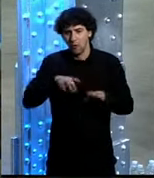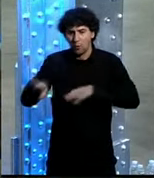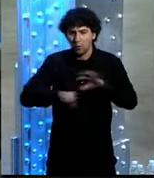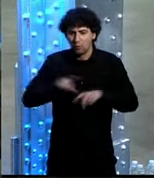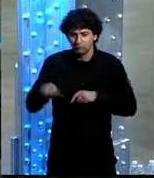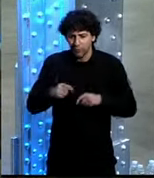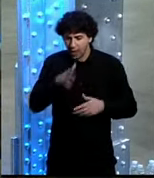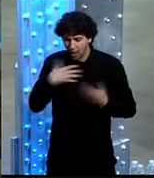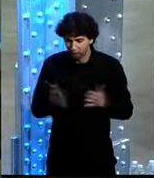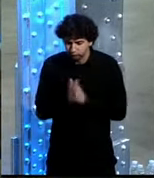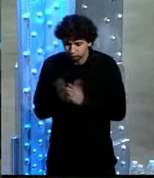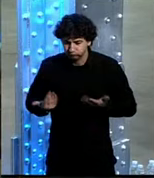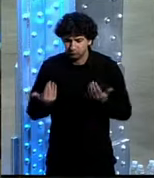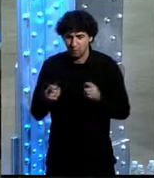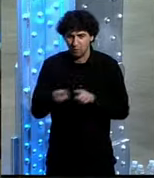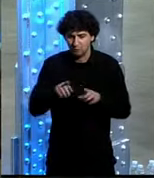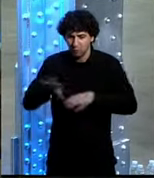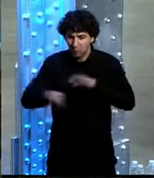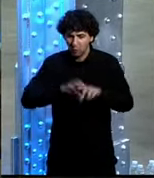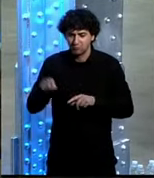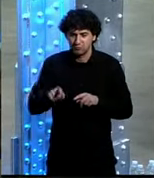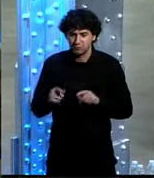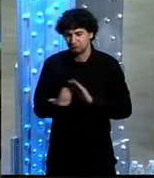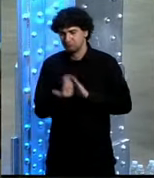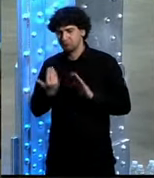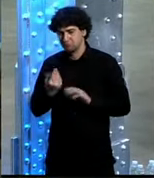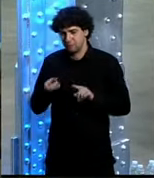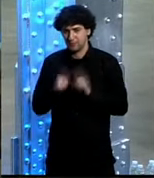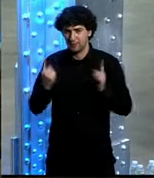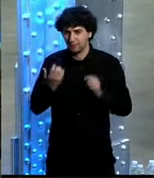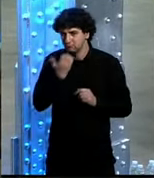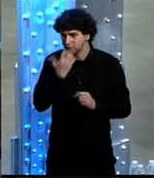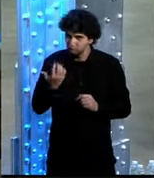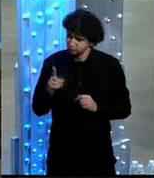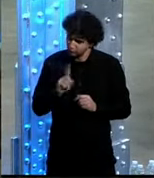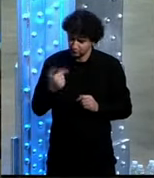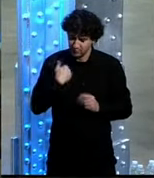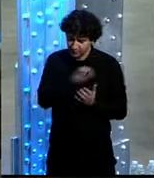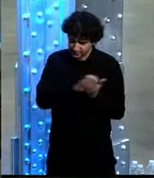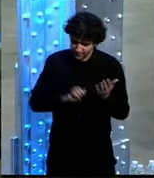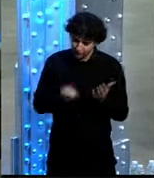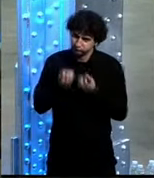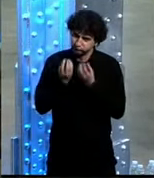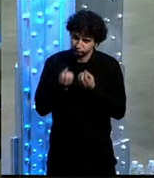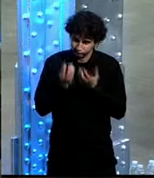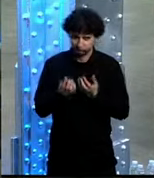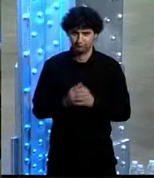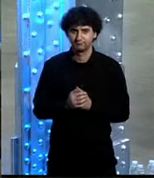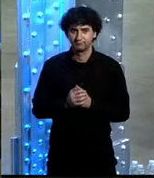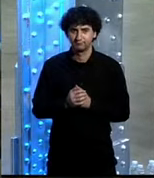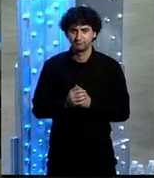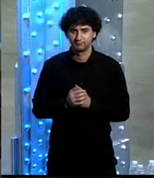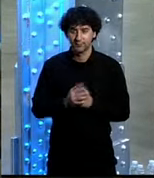this story changes the kind of consumption we make out of it. It can turn passive consumption into